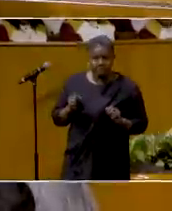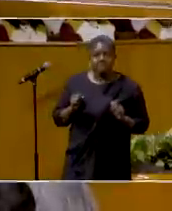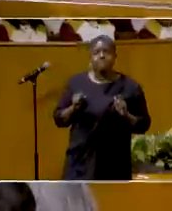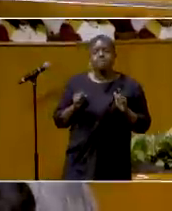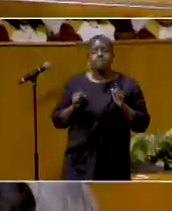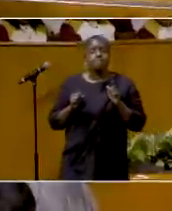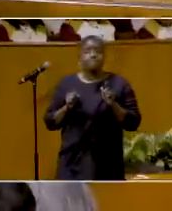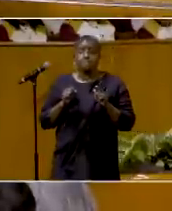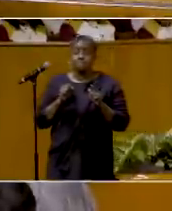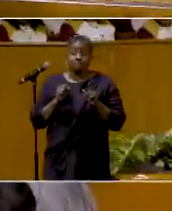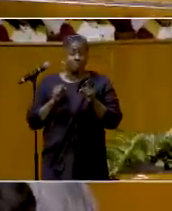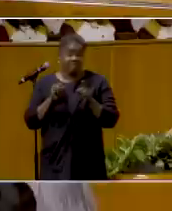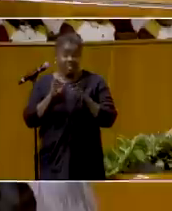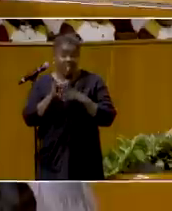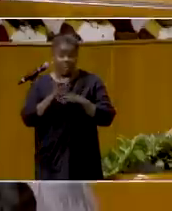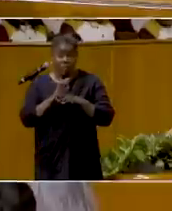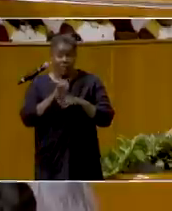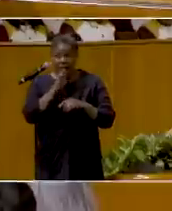I did not like Avengers.